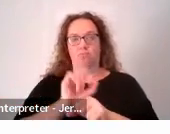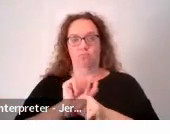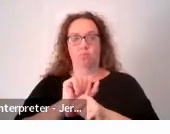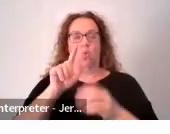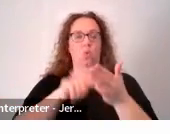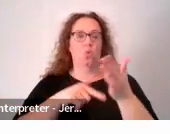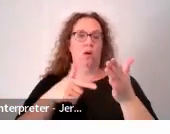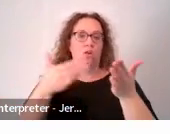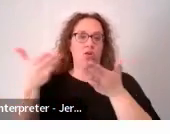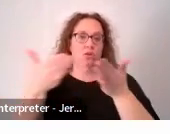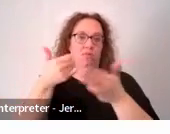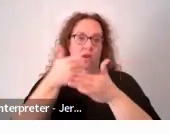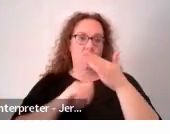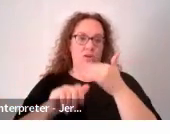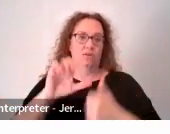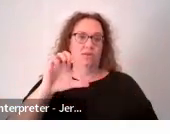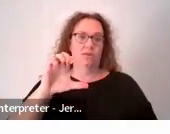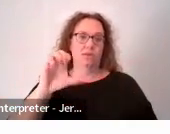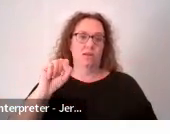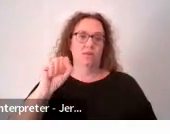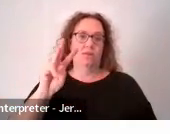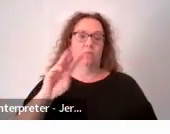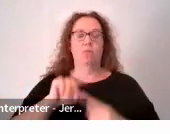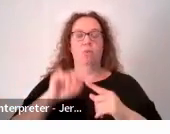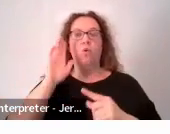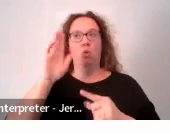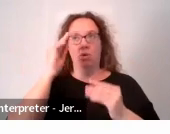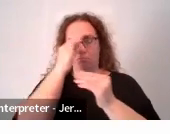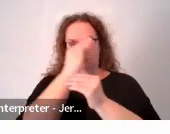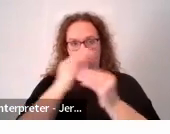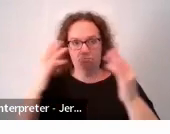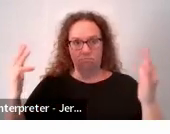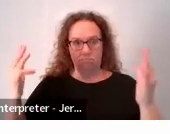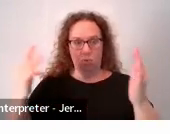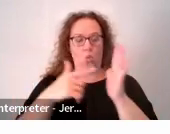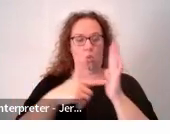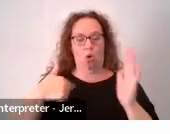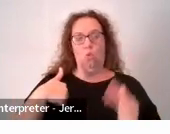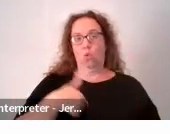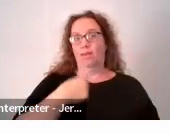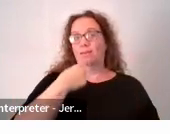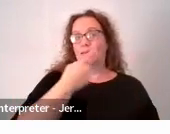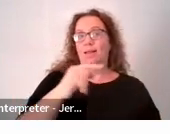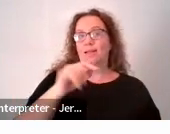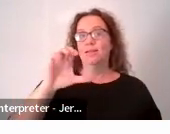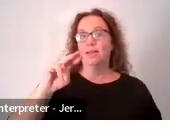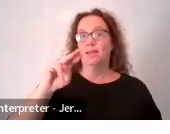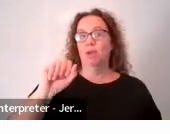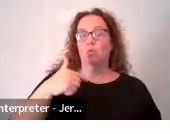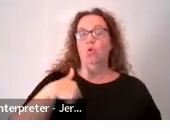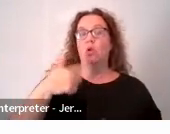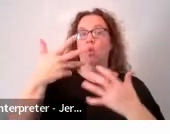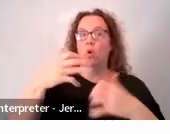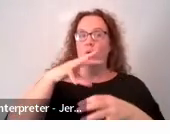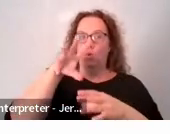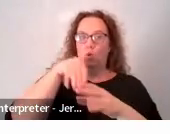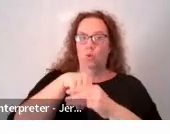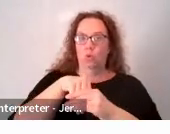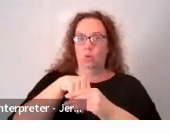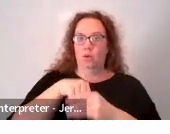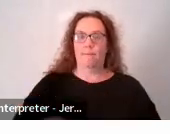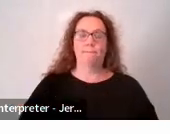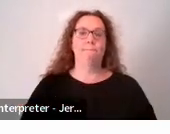fall under the CSW, but we'll certainly let you know which ones we're telling CMS that we would like to be included there. Some